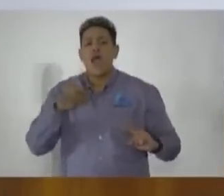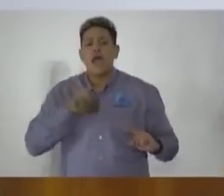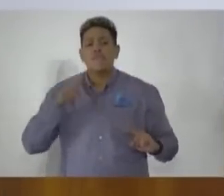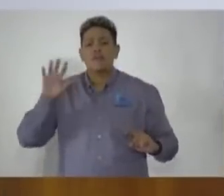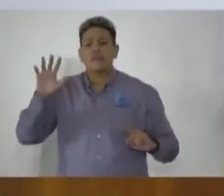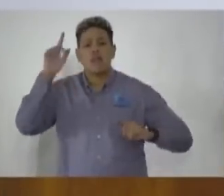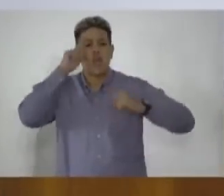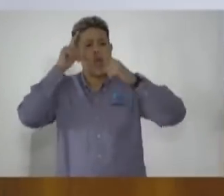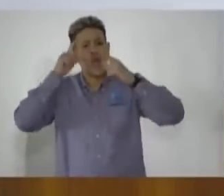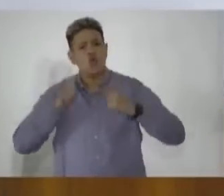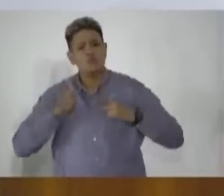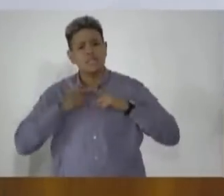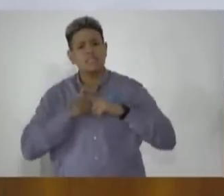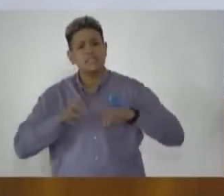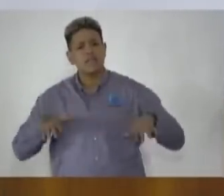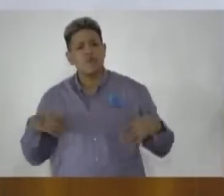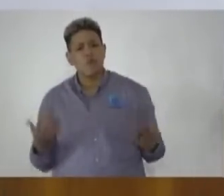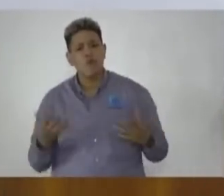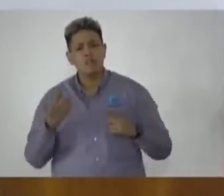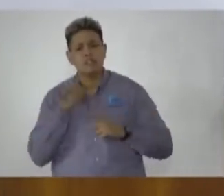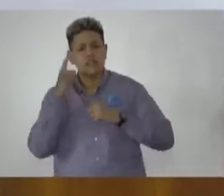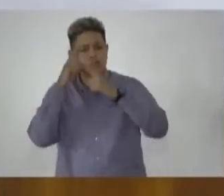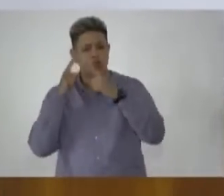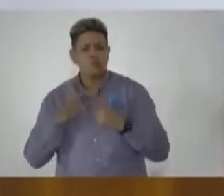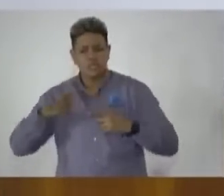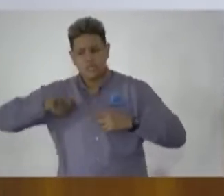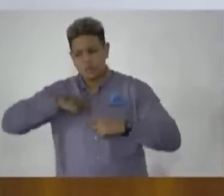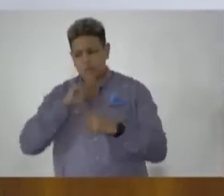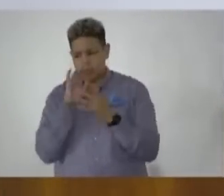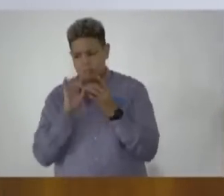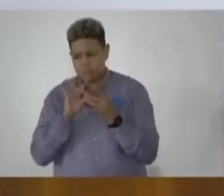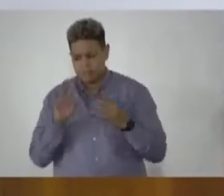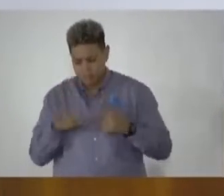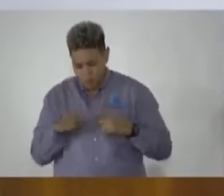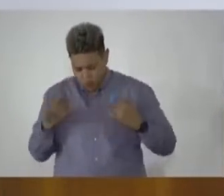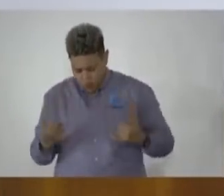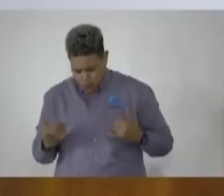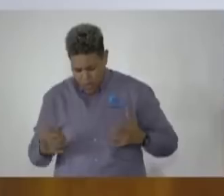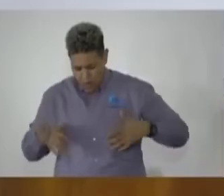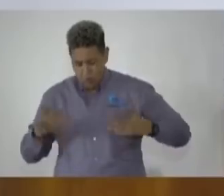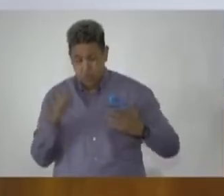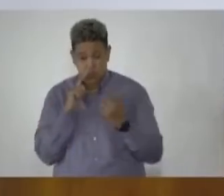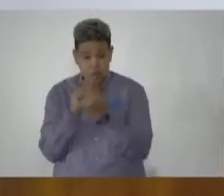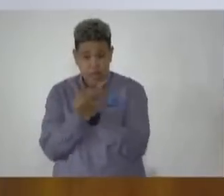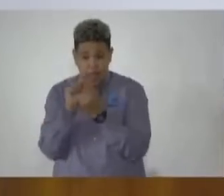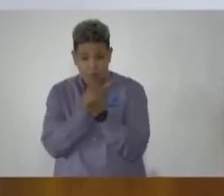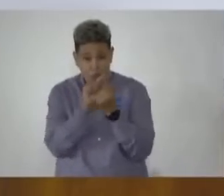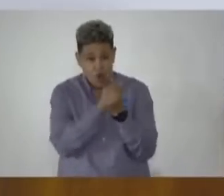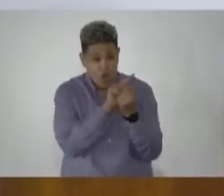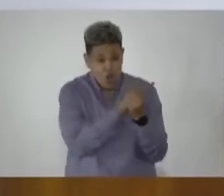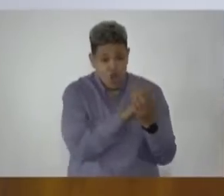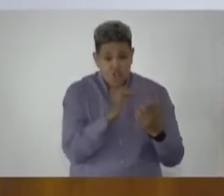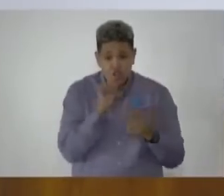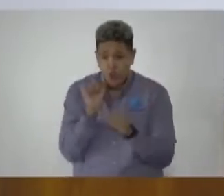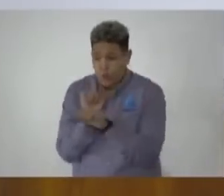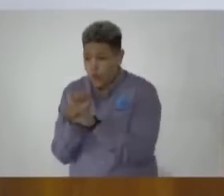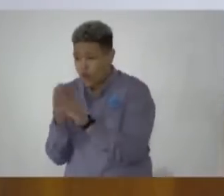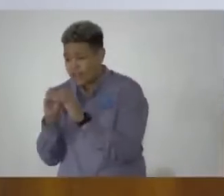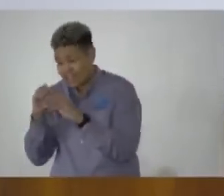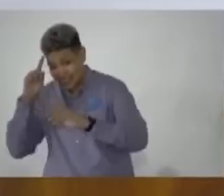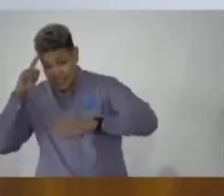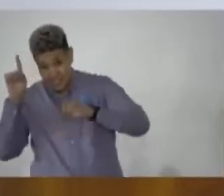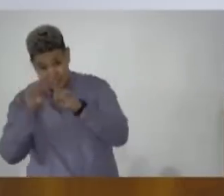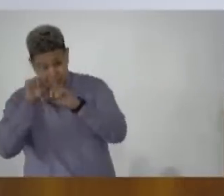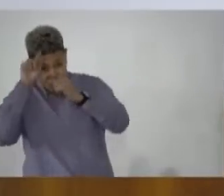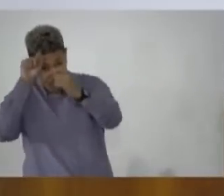their objective the very objective that we're speaking of today, which is to network, to work in